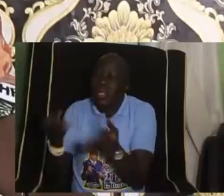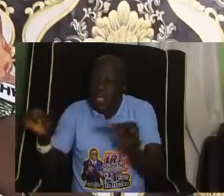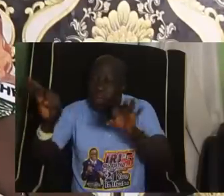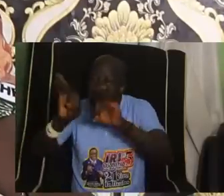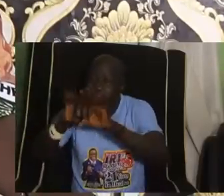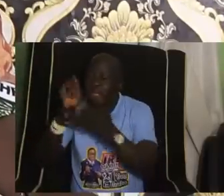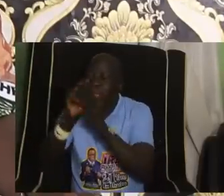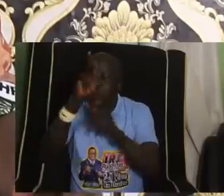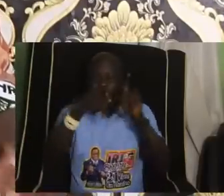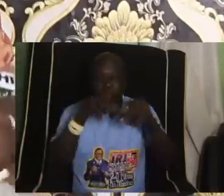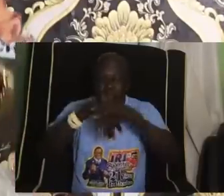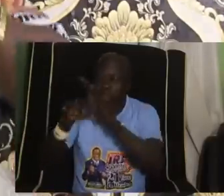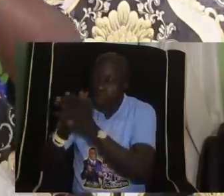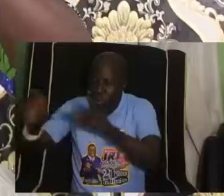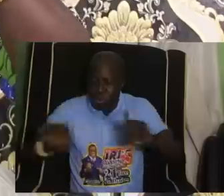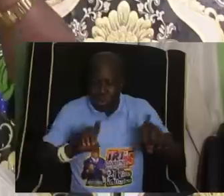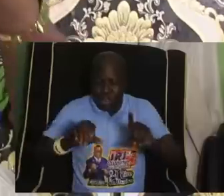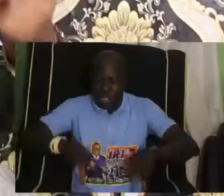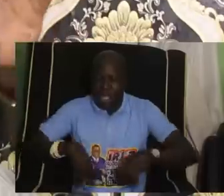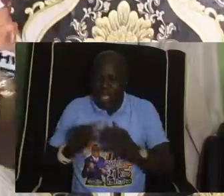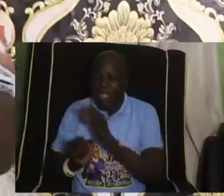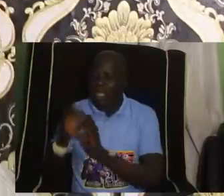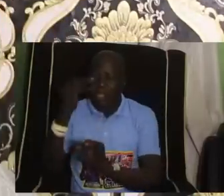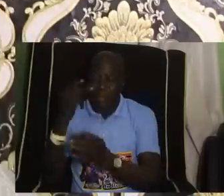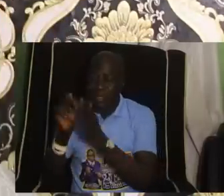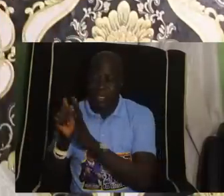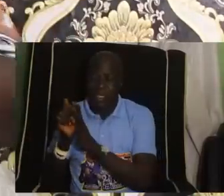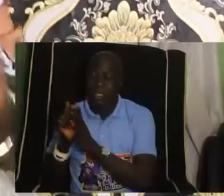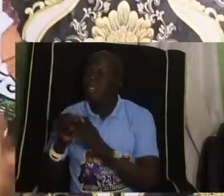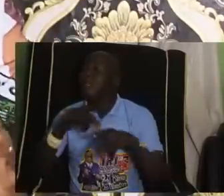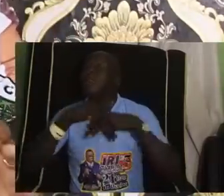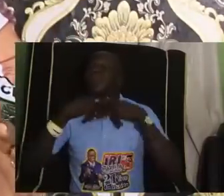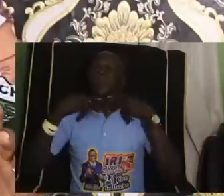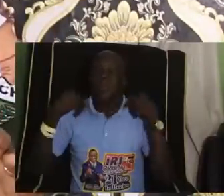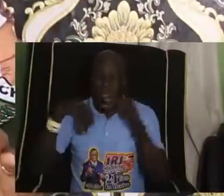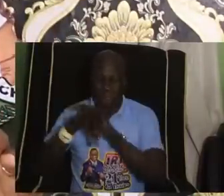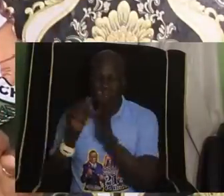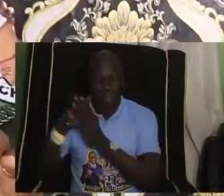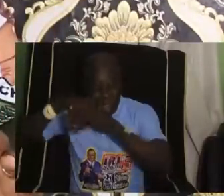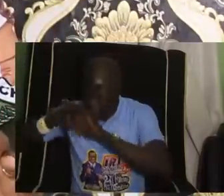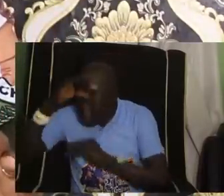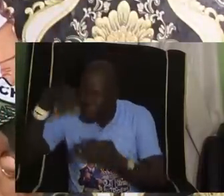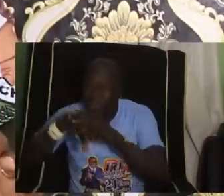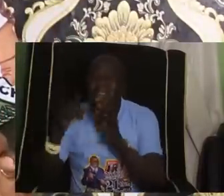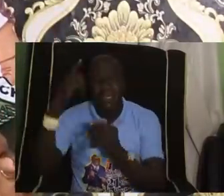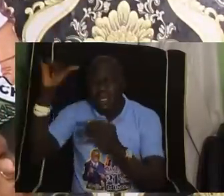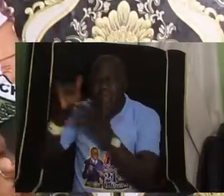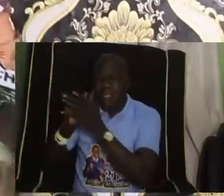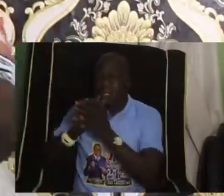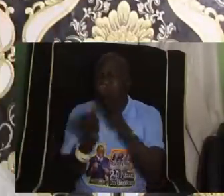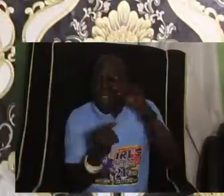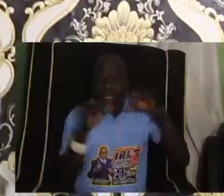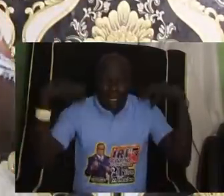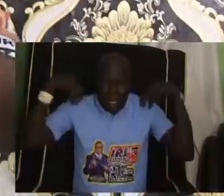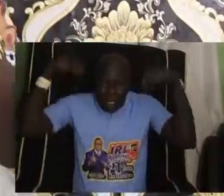how important people are in one's life ko ba ti ran se olorun loju ala angel n farahan o he will see the man of God in the dream angels appear to